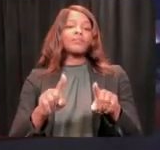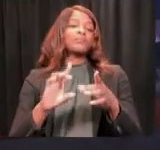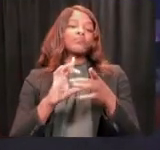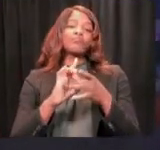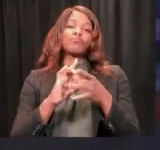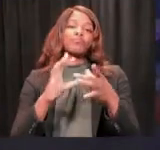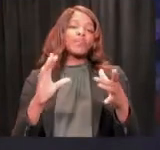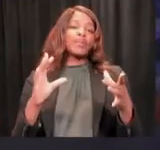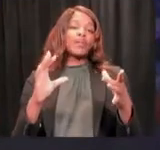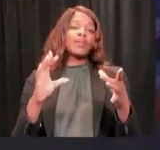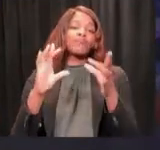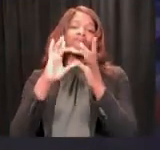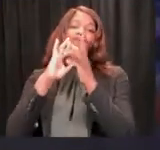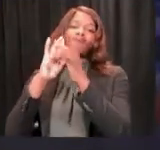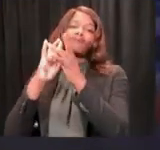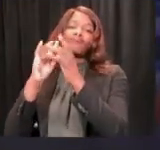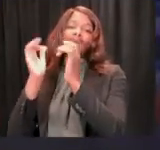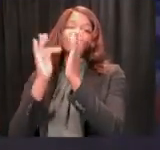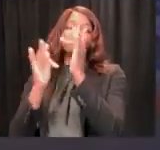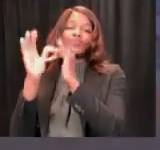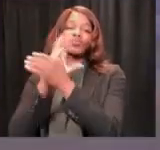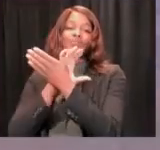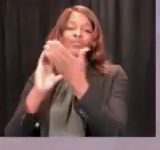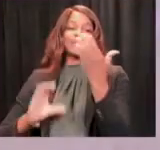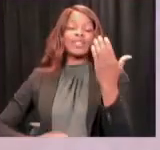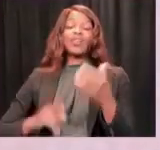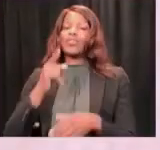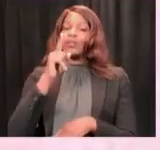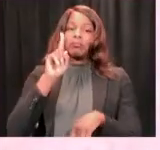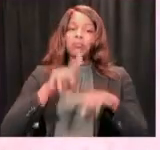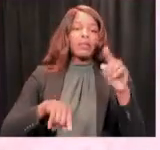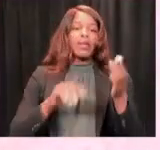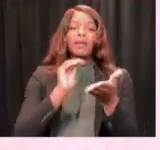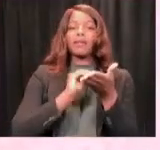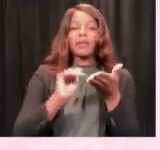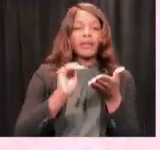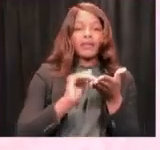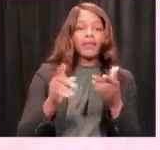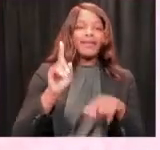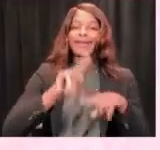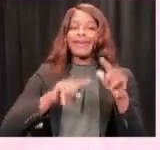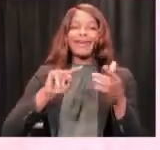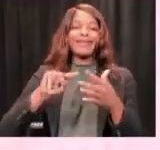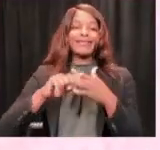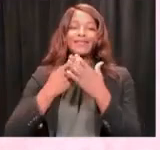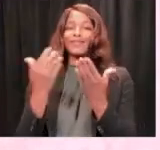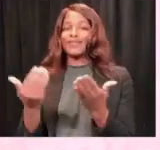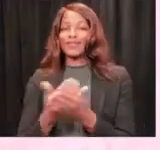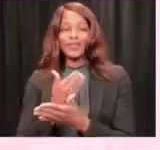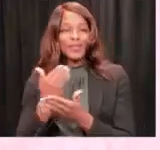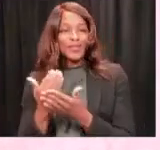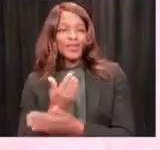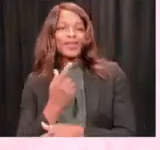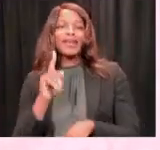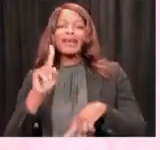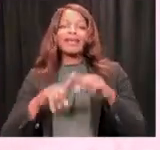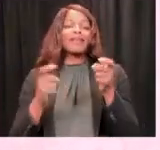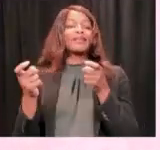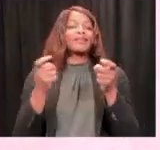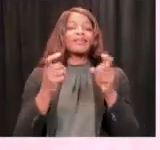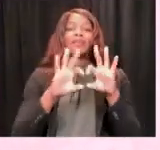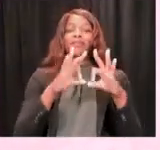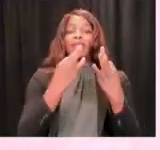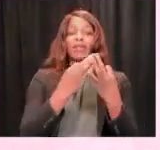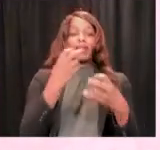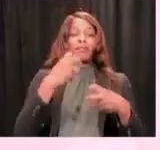Christ. Listen, you can't forgive nobody. you can't get a fresh start. You can't handle the family problems that you